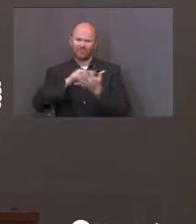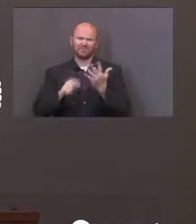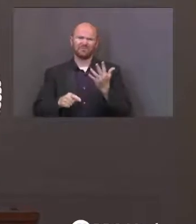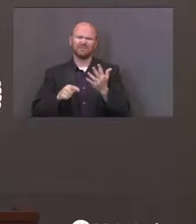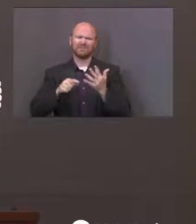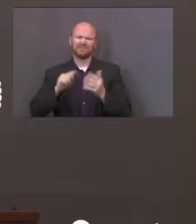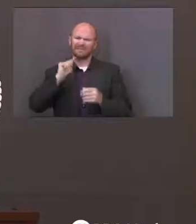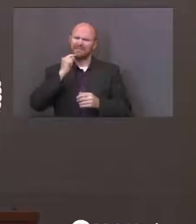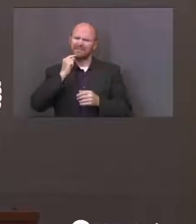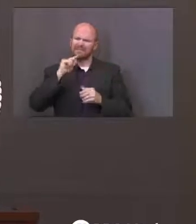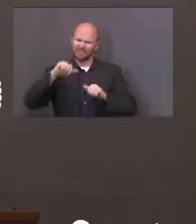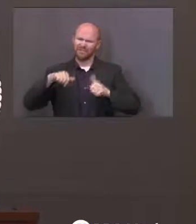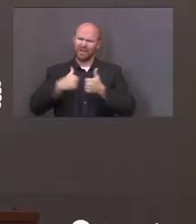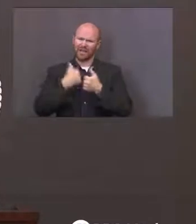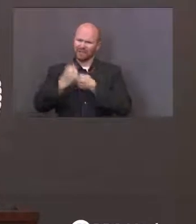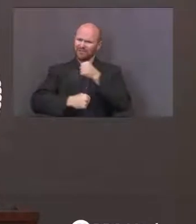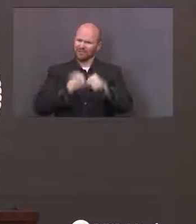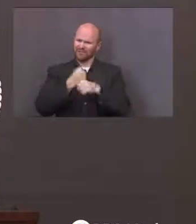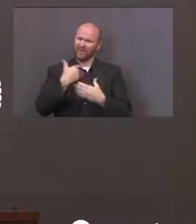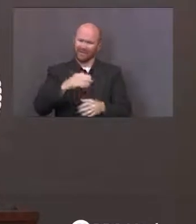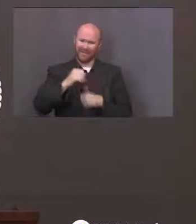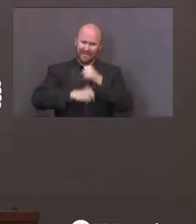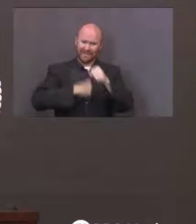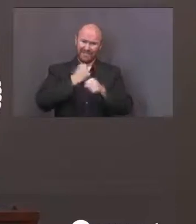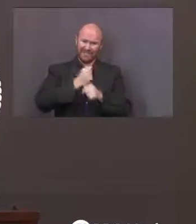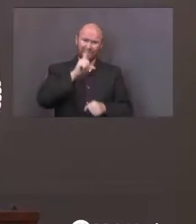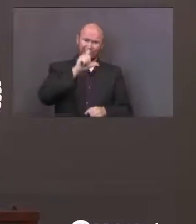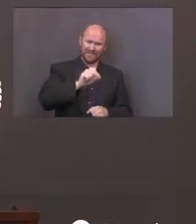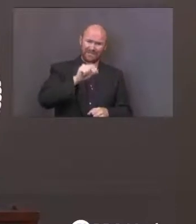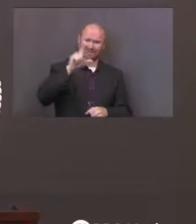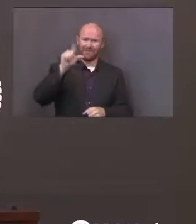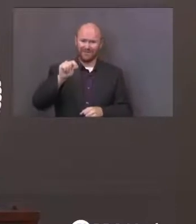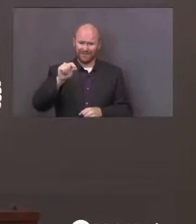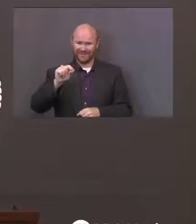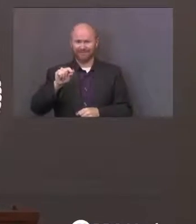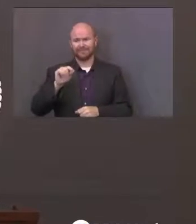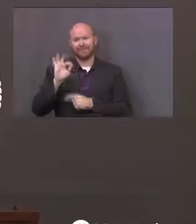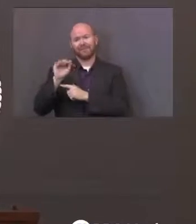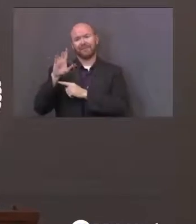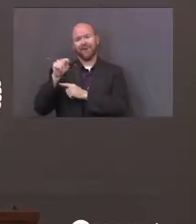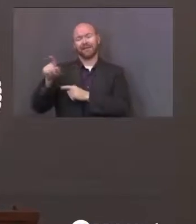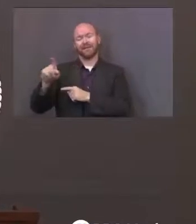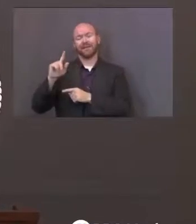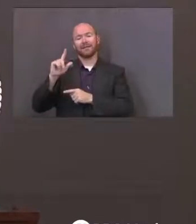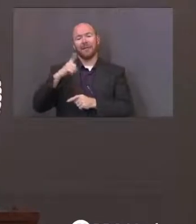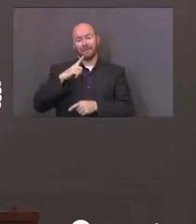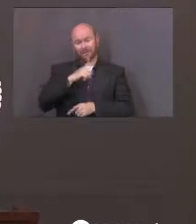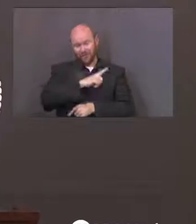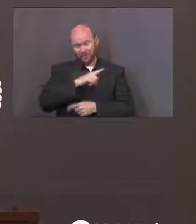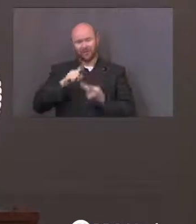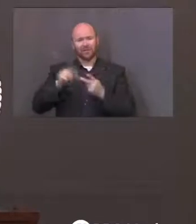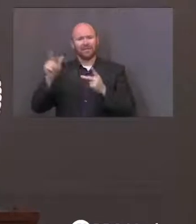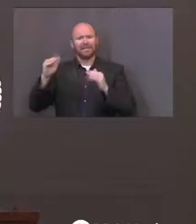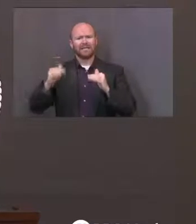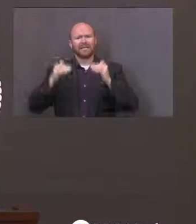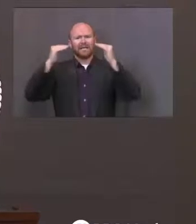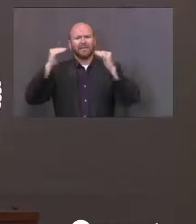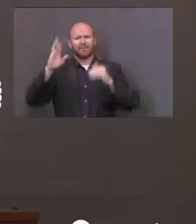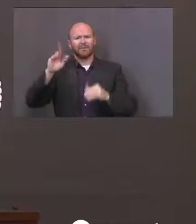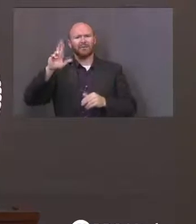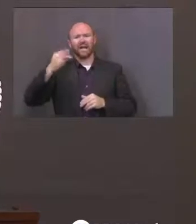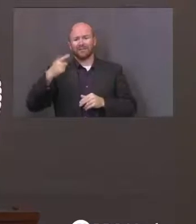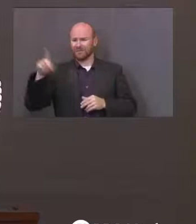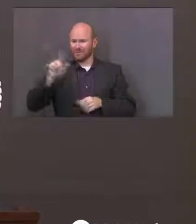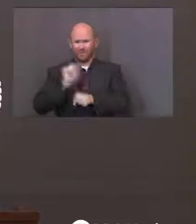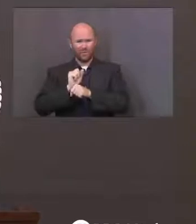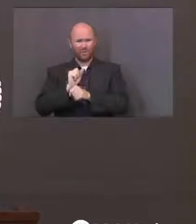challenging year of 2020, the fact that the legislature and the executive branch have been really in lockstep, virtually on